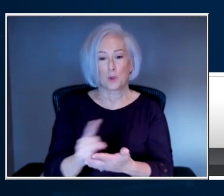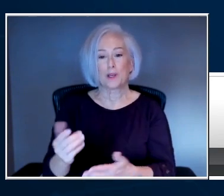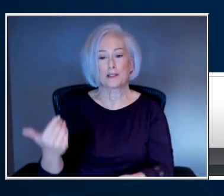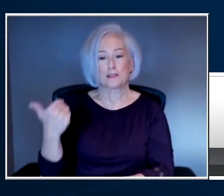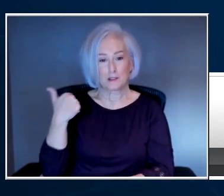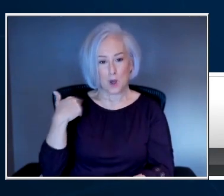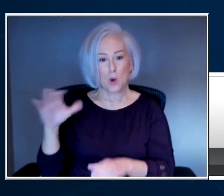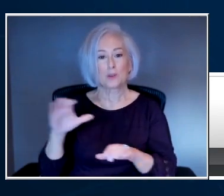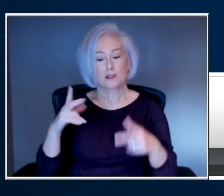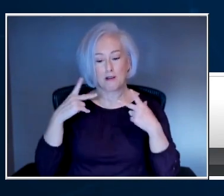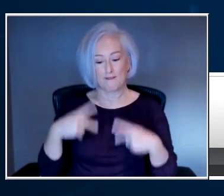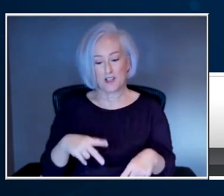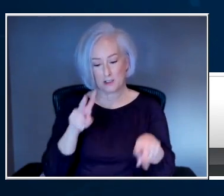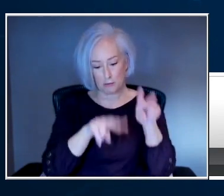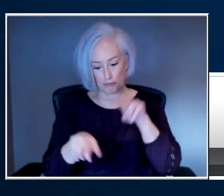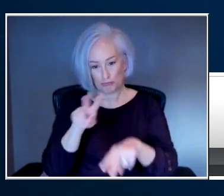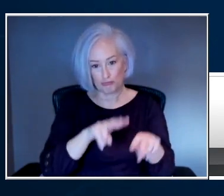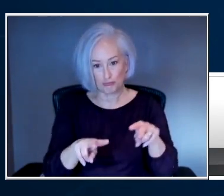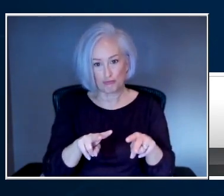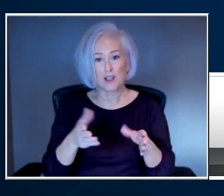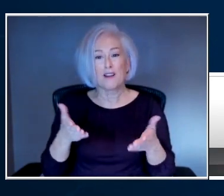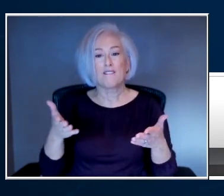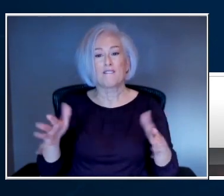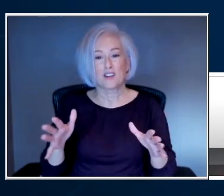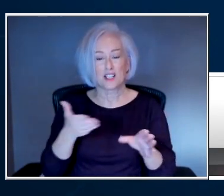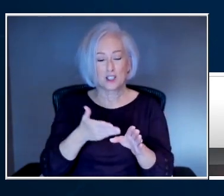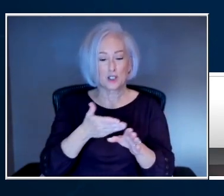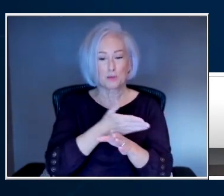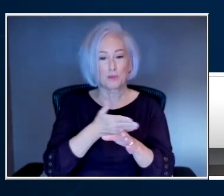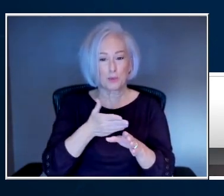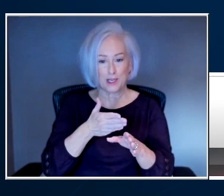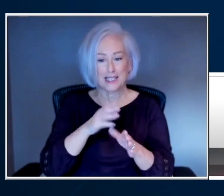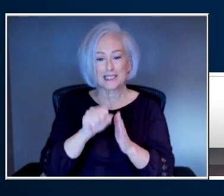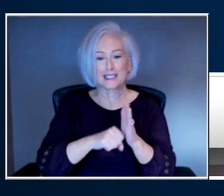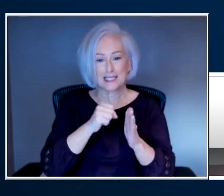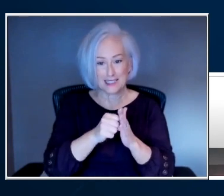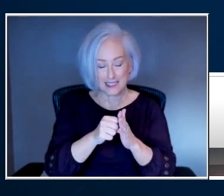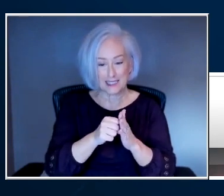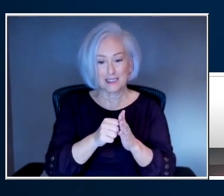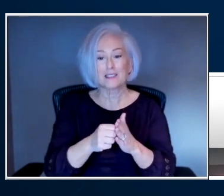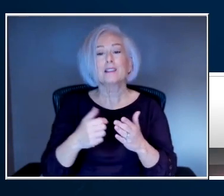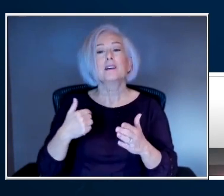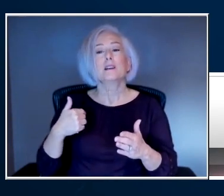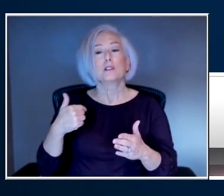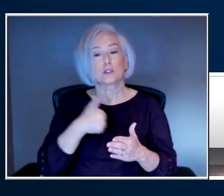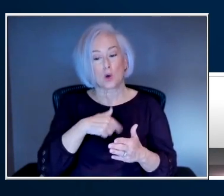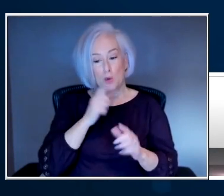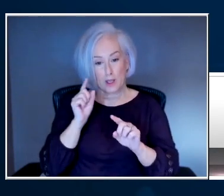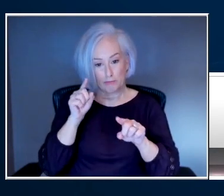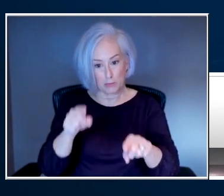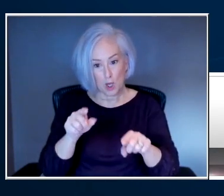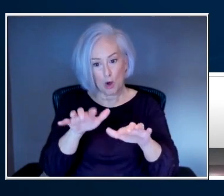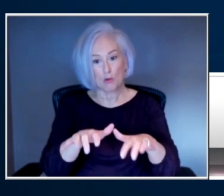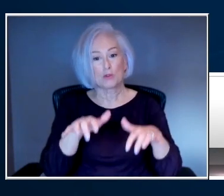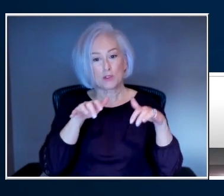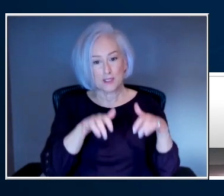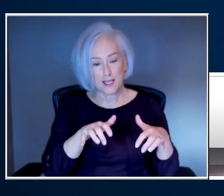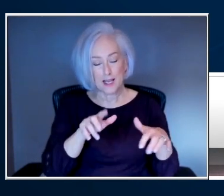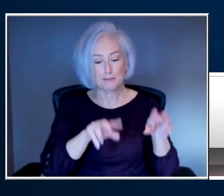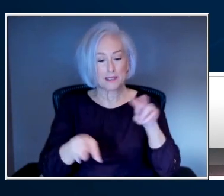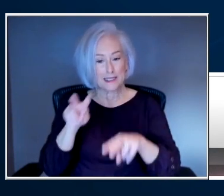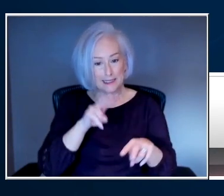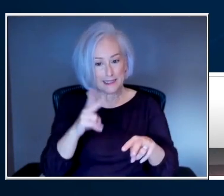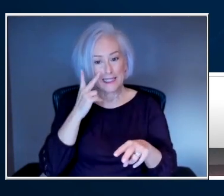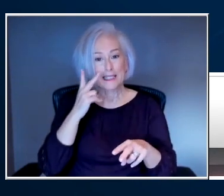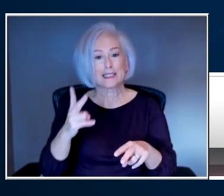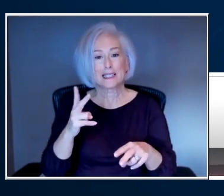their preseason. So for medical care, we actually go out to the training facility. We see the athletes every week to address their medical issues, any injuries